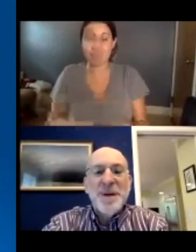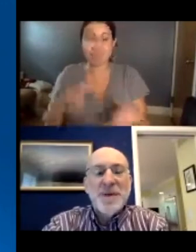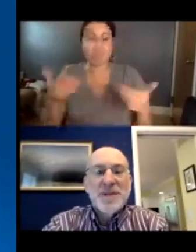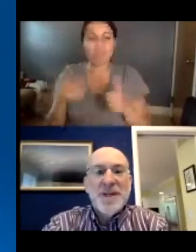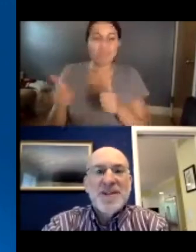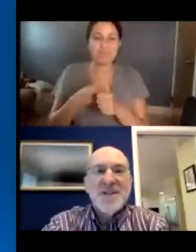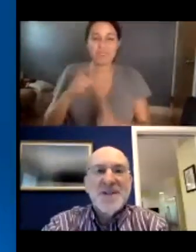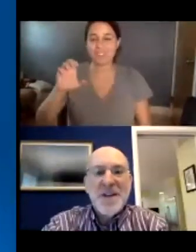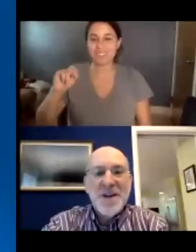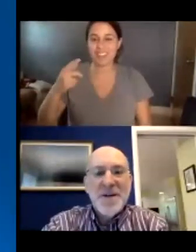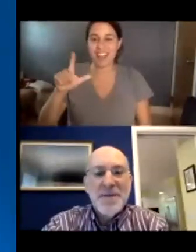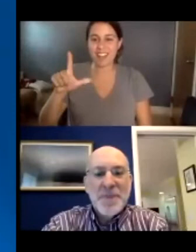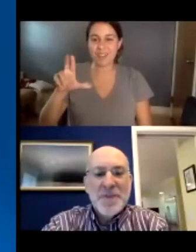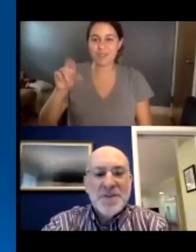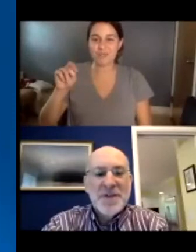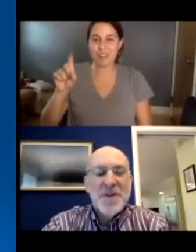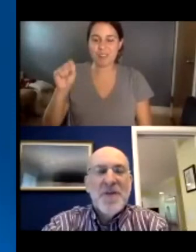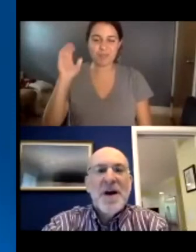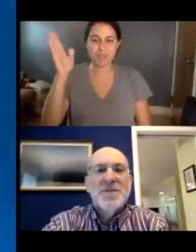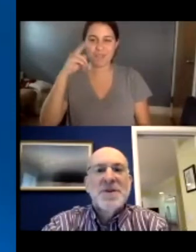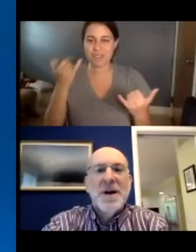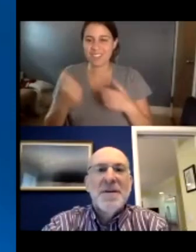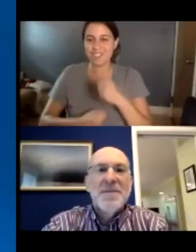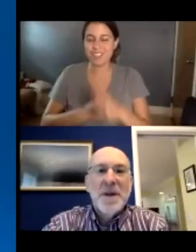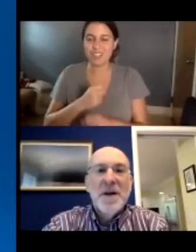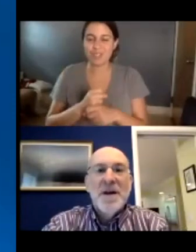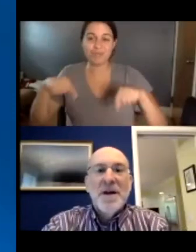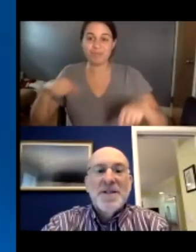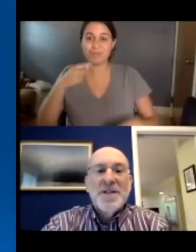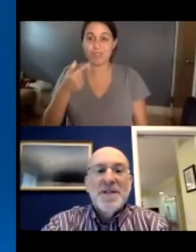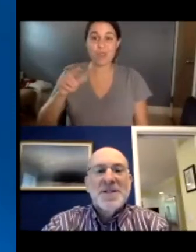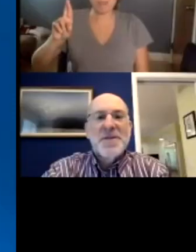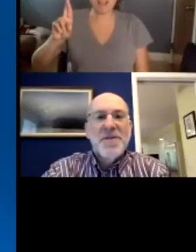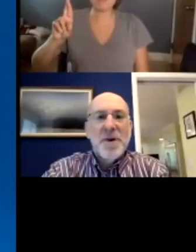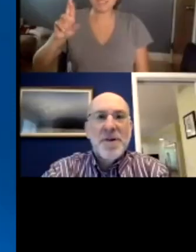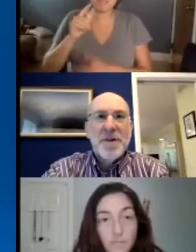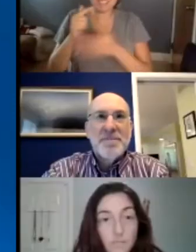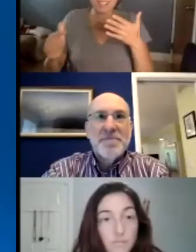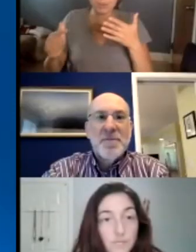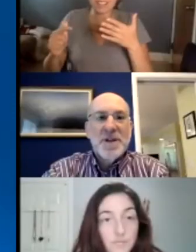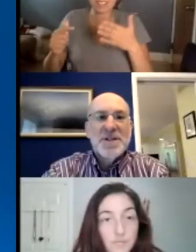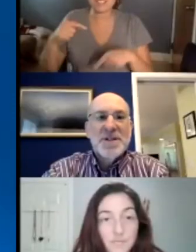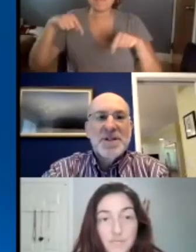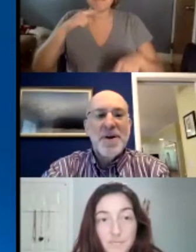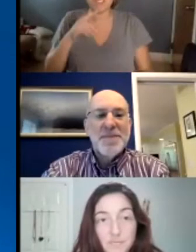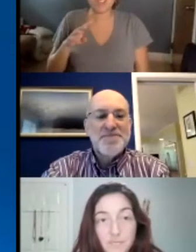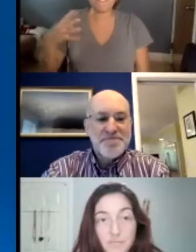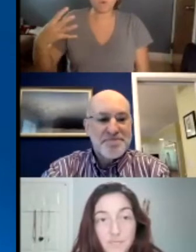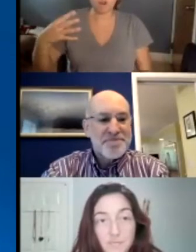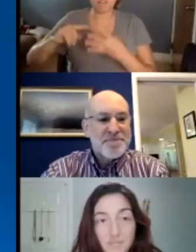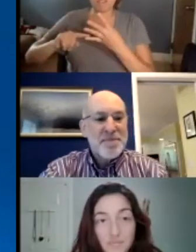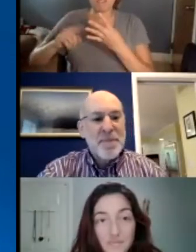Rounds presentation of the year. This was the Grand Rounds series. That's the fourth Wednesday of the month.